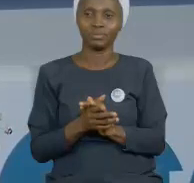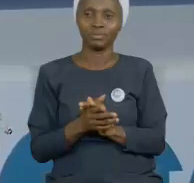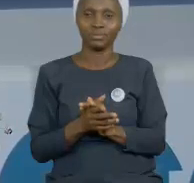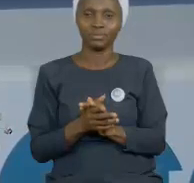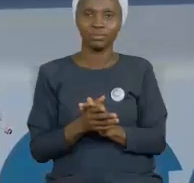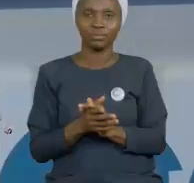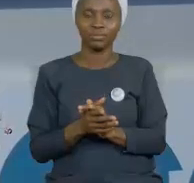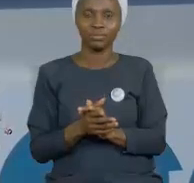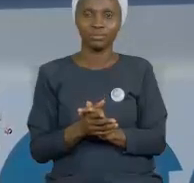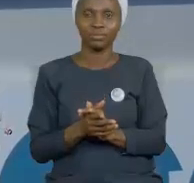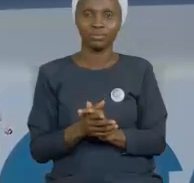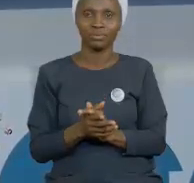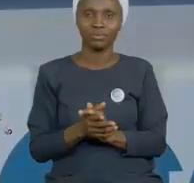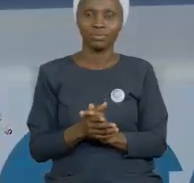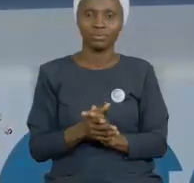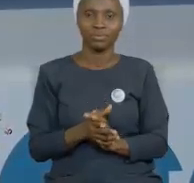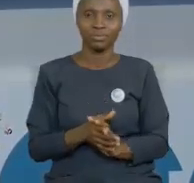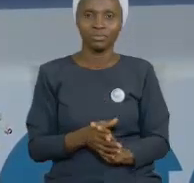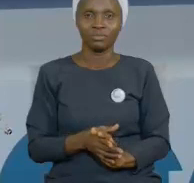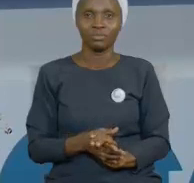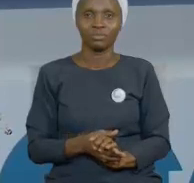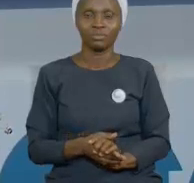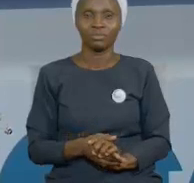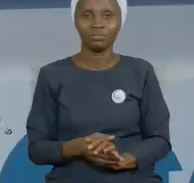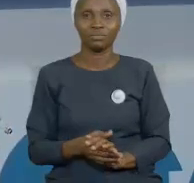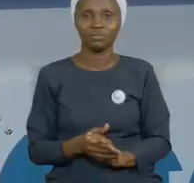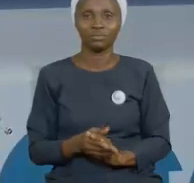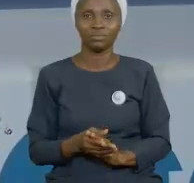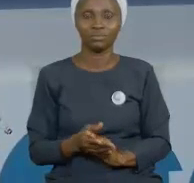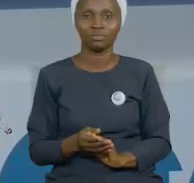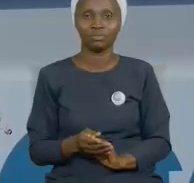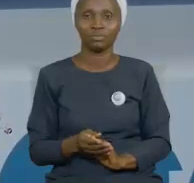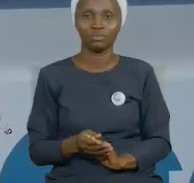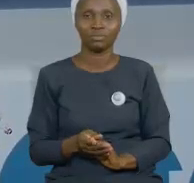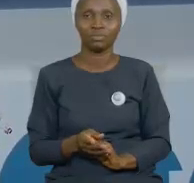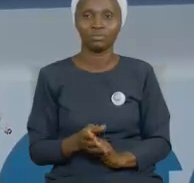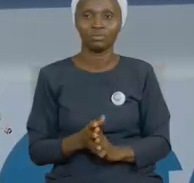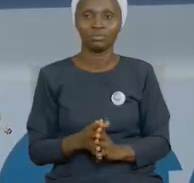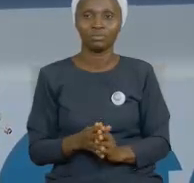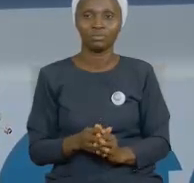2023, so find yourself at the headquarters church, Deeper Life.